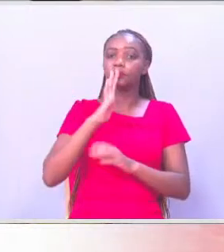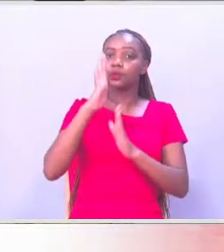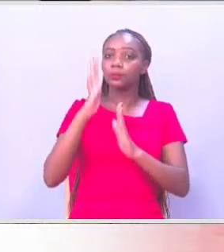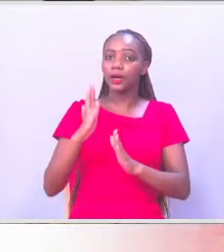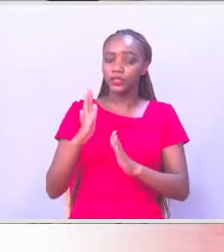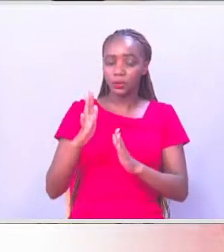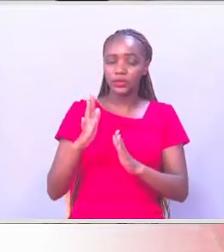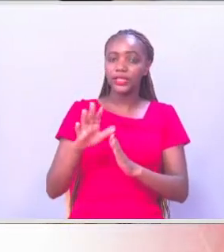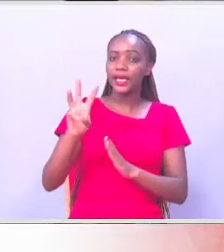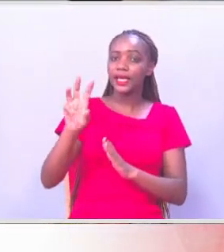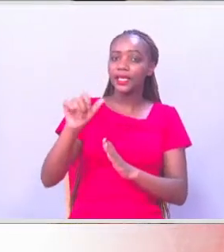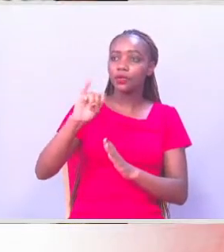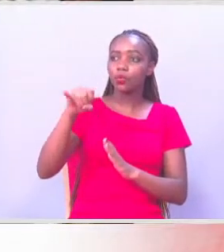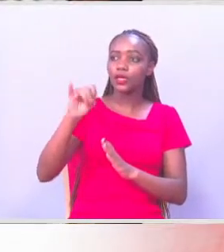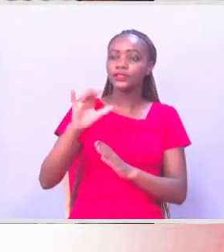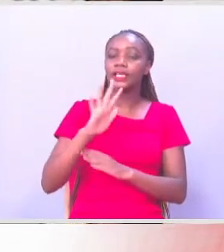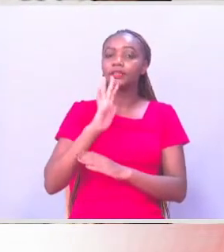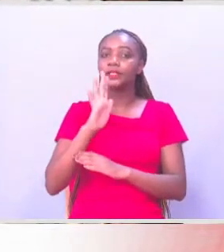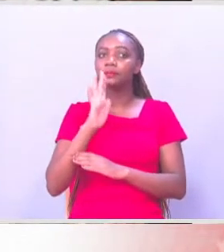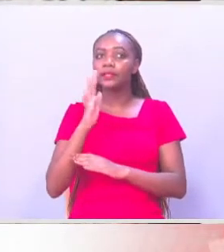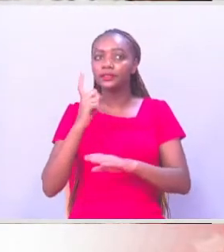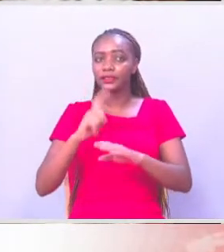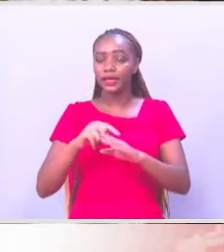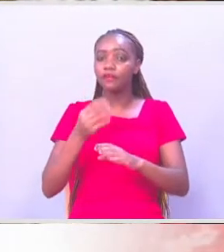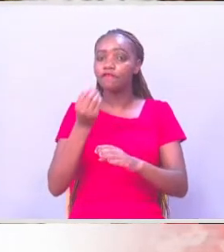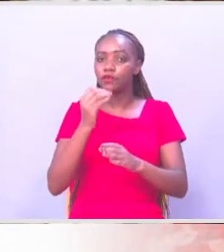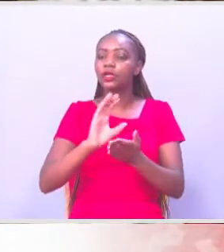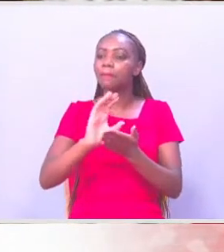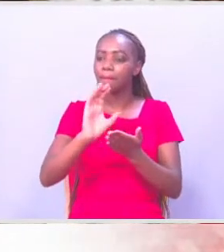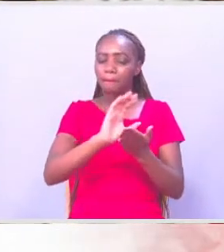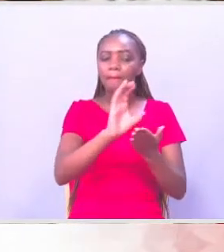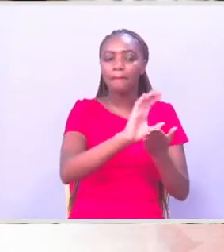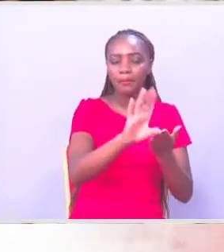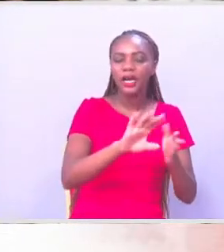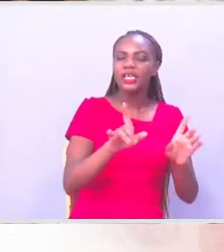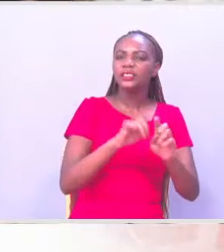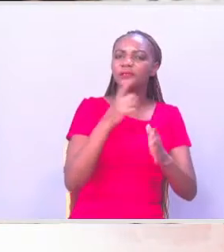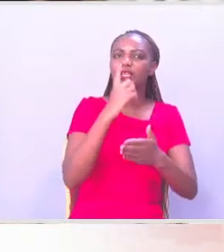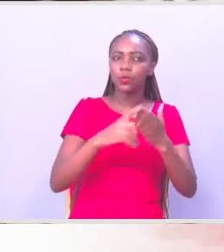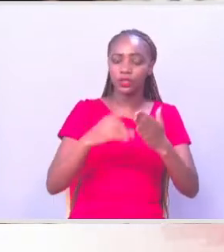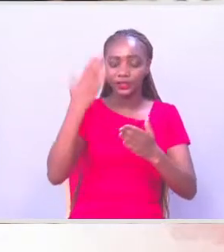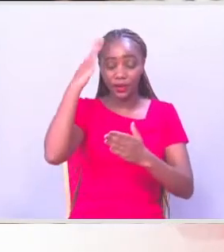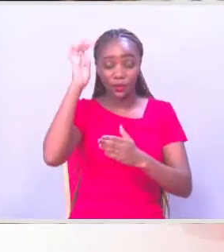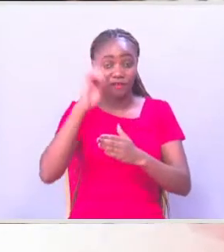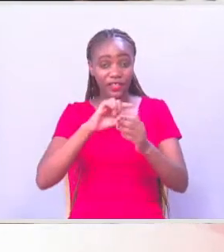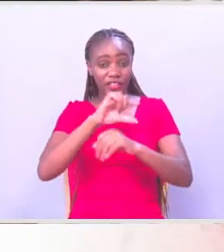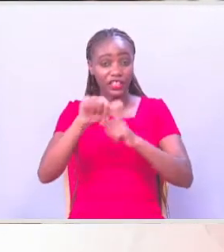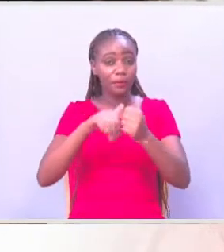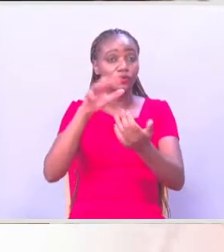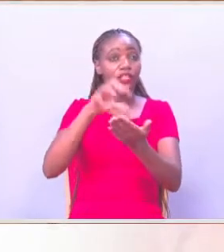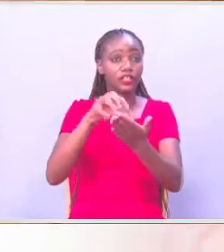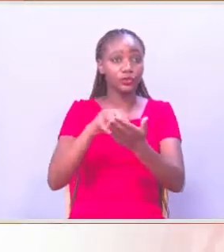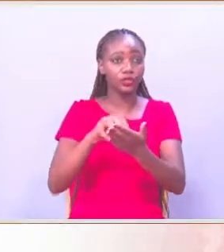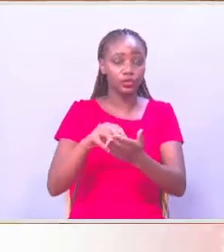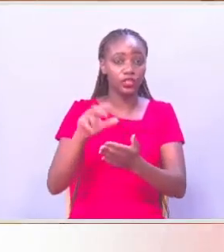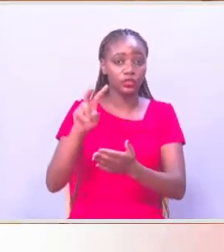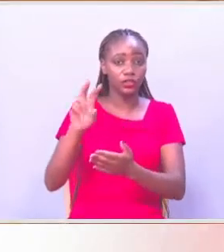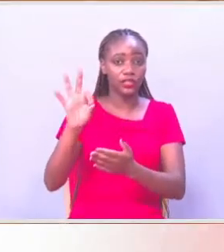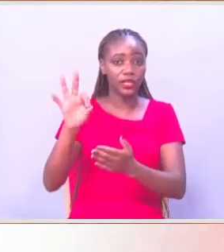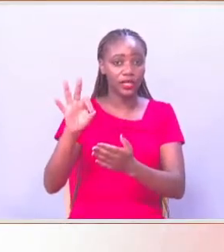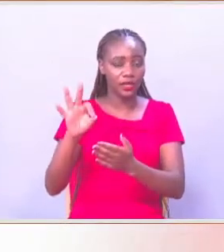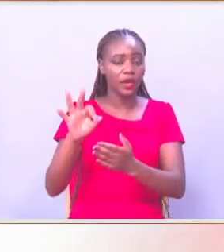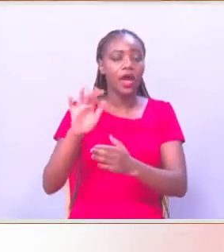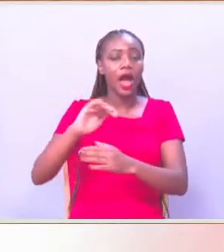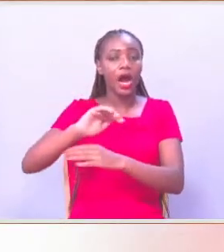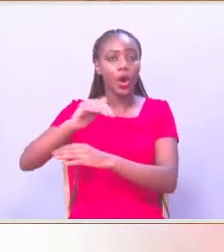Wajir on Thursday during a food distribution exercise, said they were fully aware of the situation in the 23 most